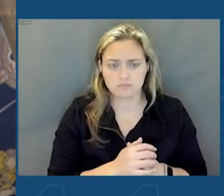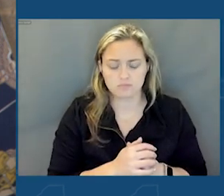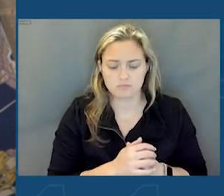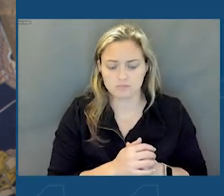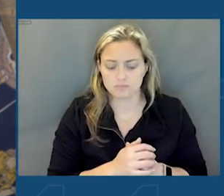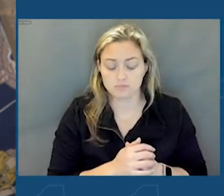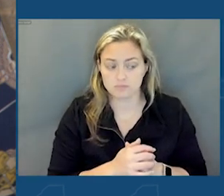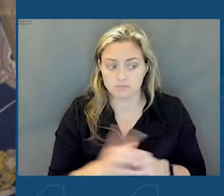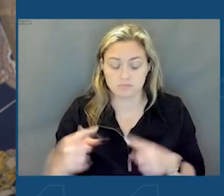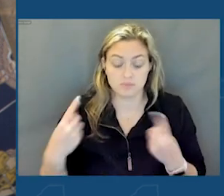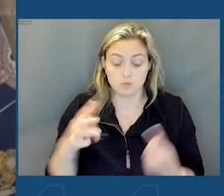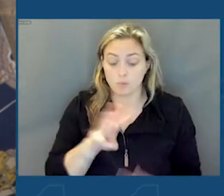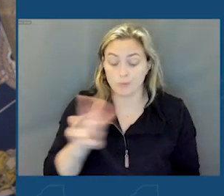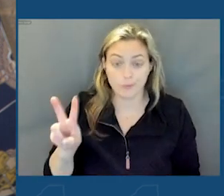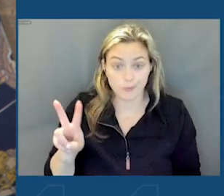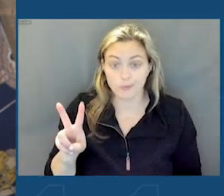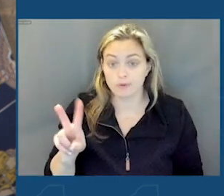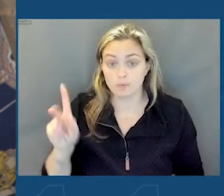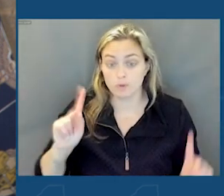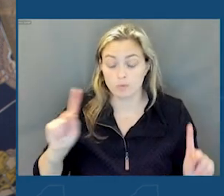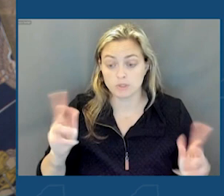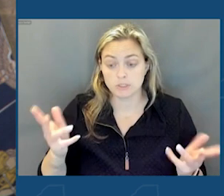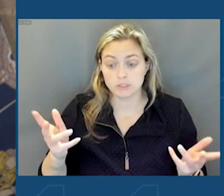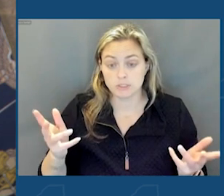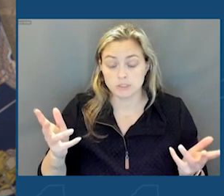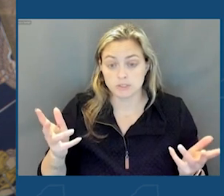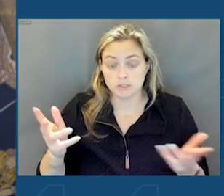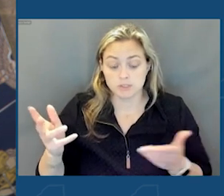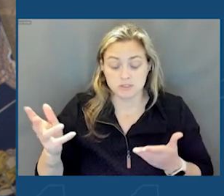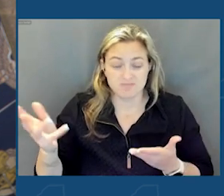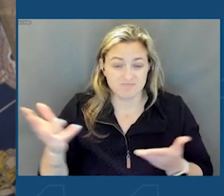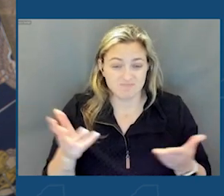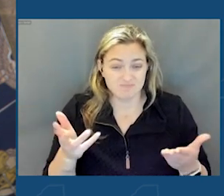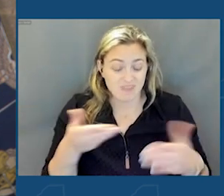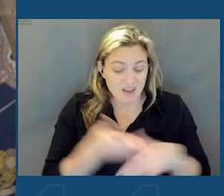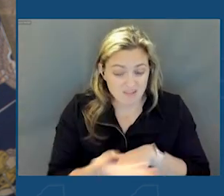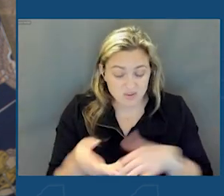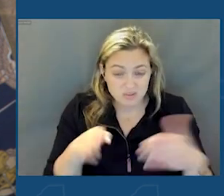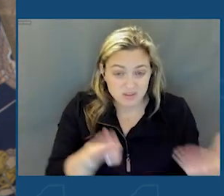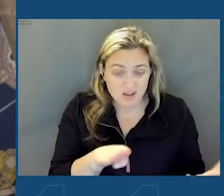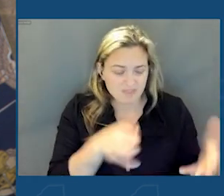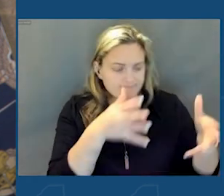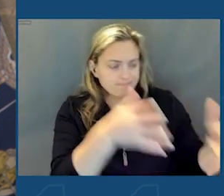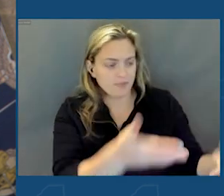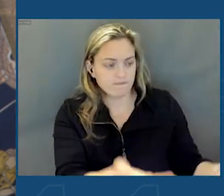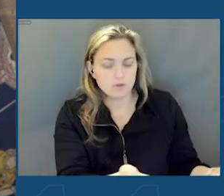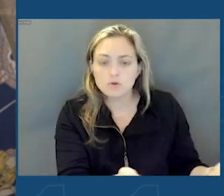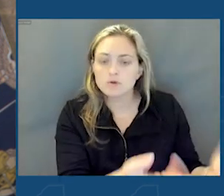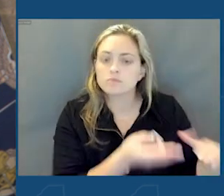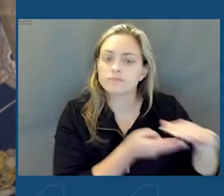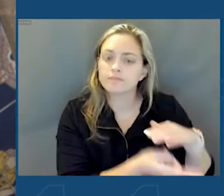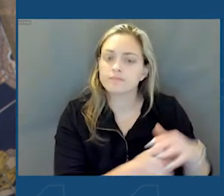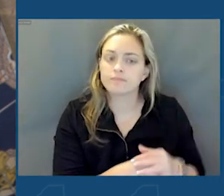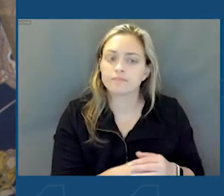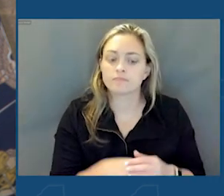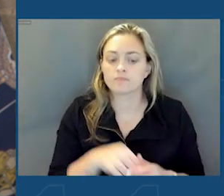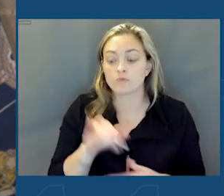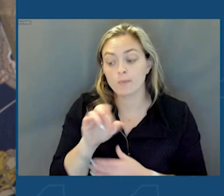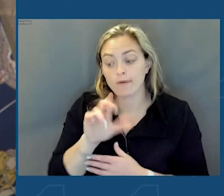Since World War II, people have been brought home to rest here. More recently from Iraq and